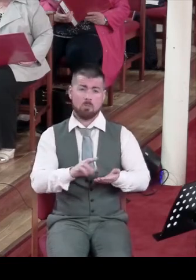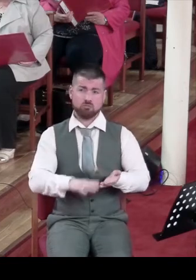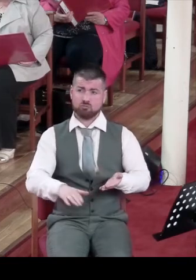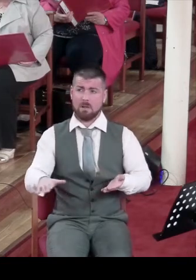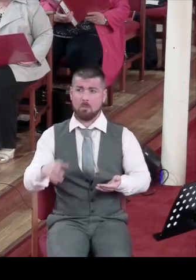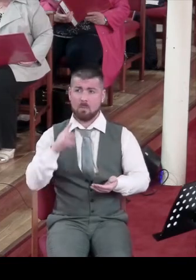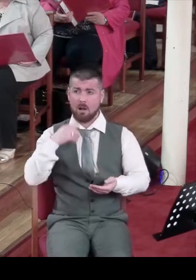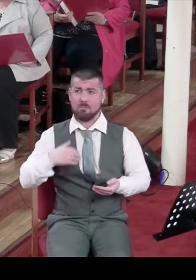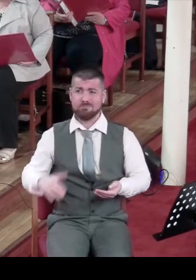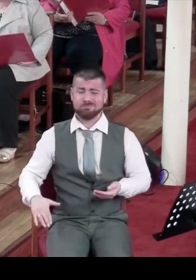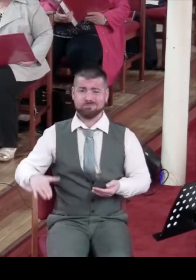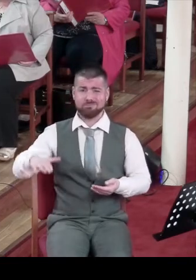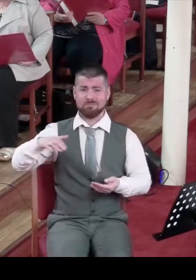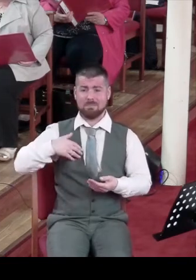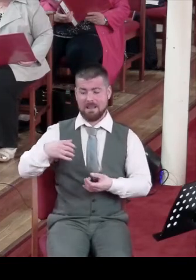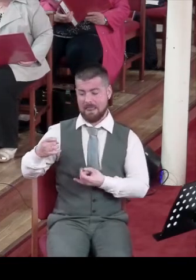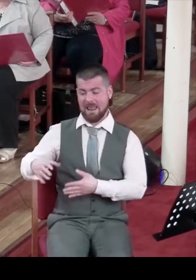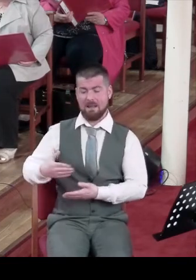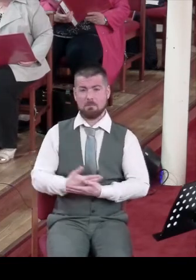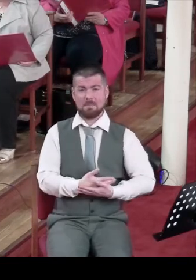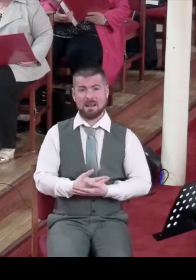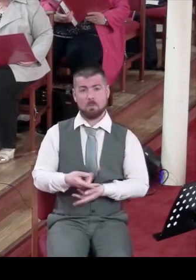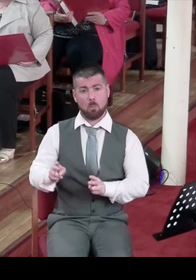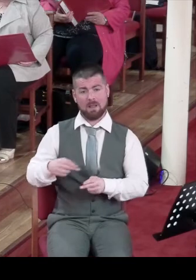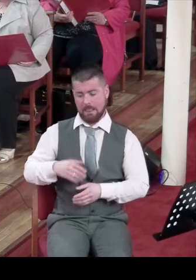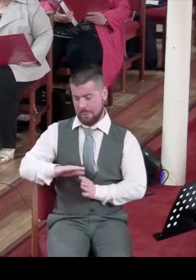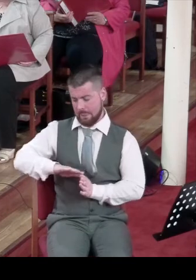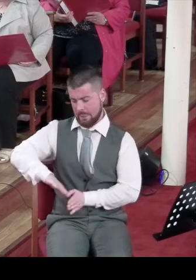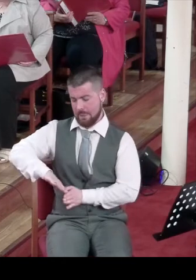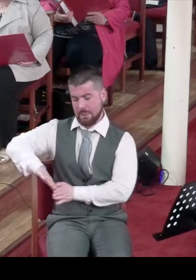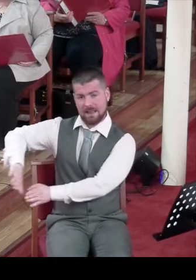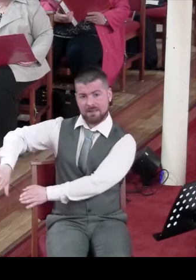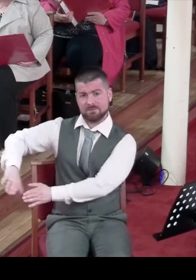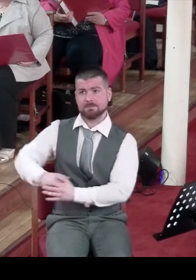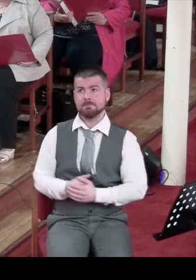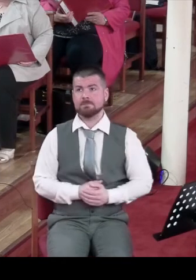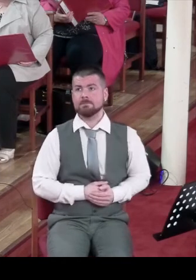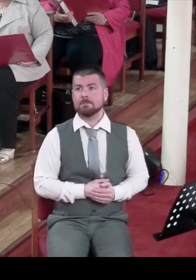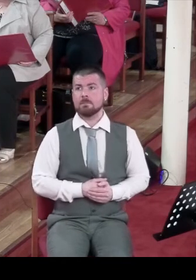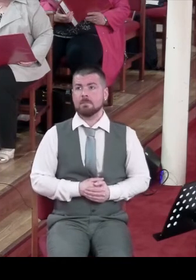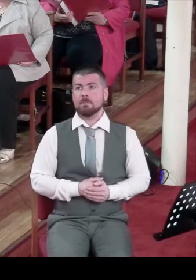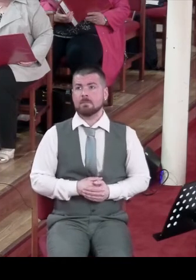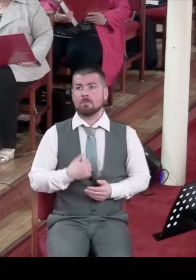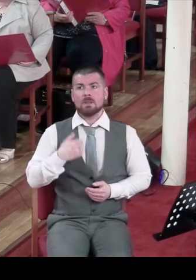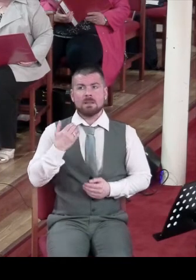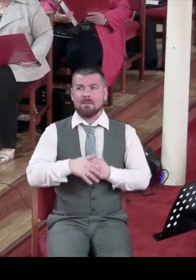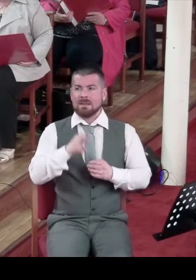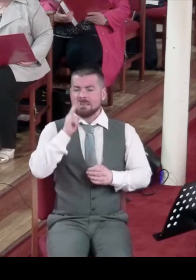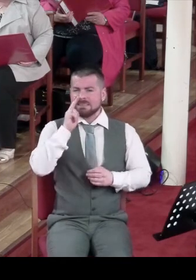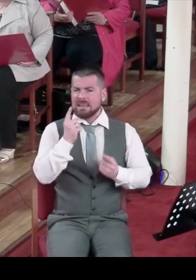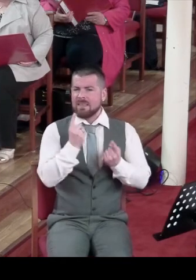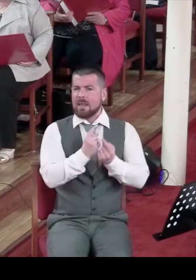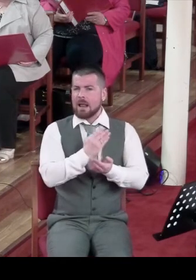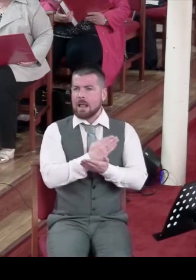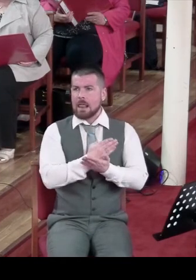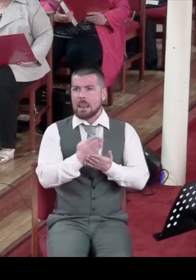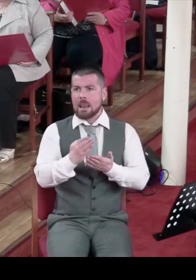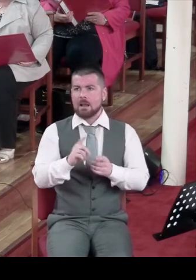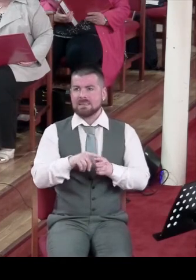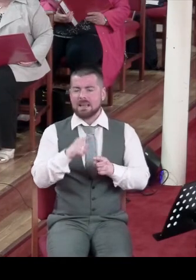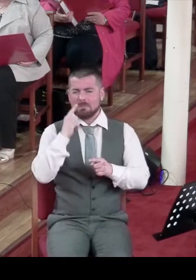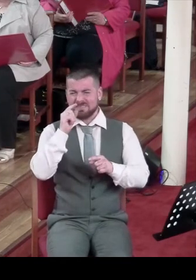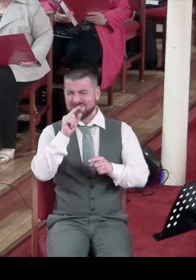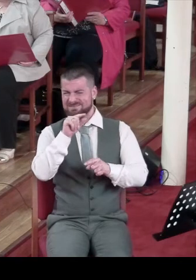up, I left those infant ways for good. We don't yet see things clearly. We're squinting in a